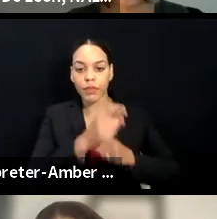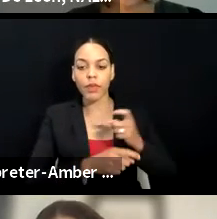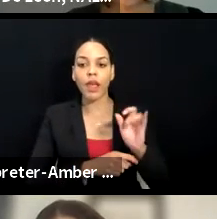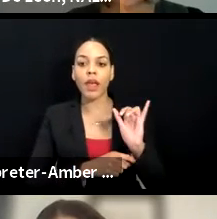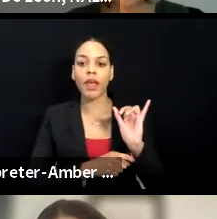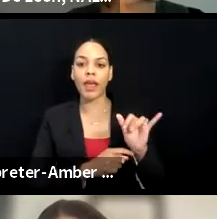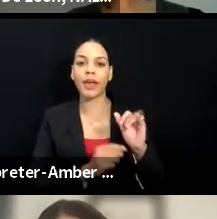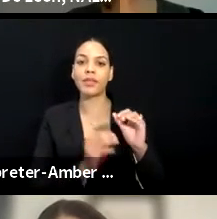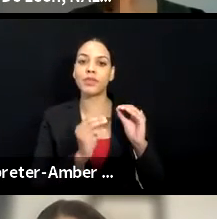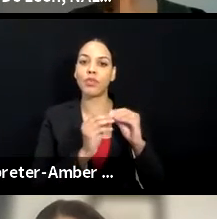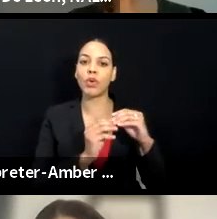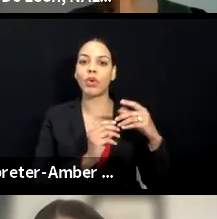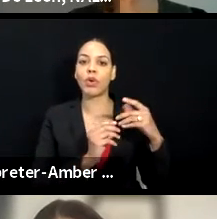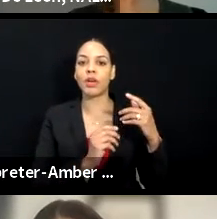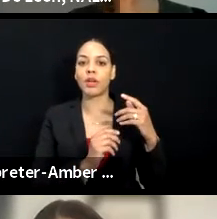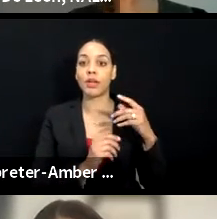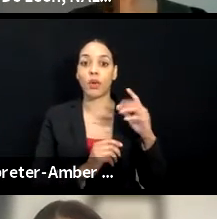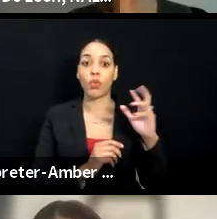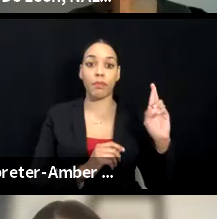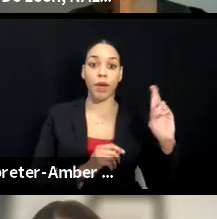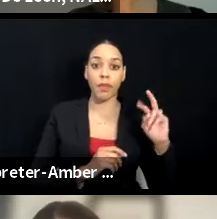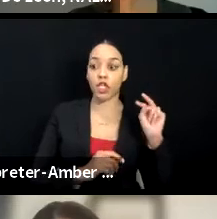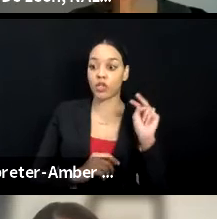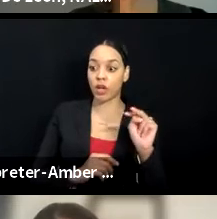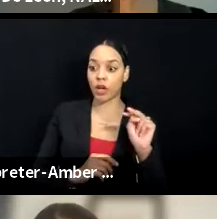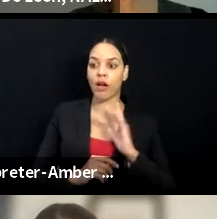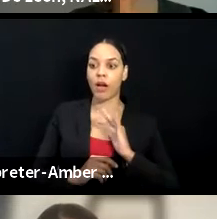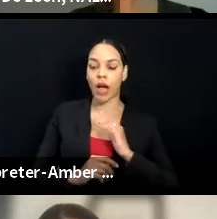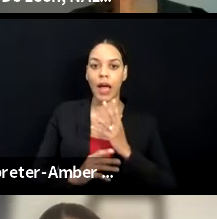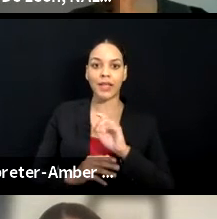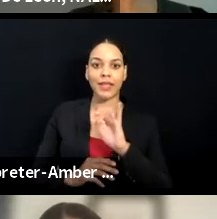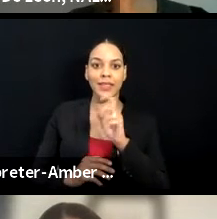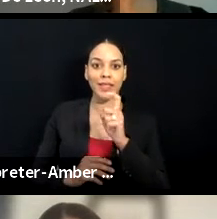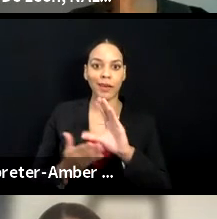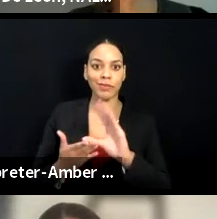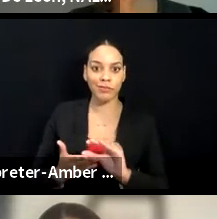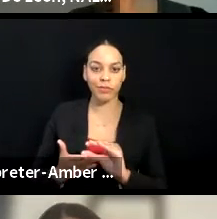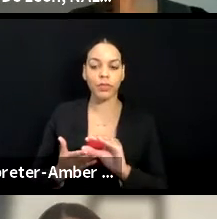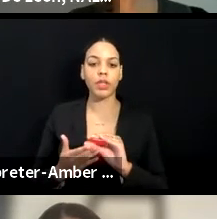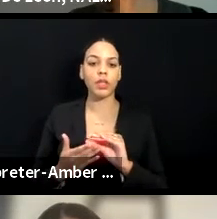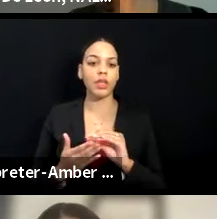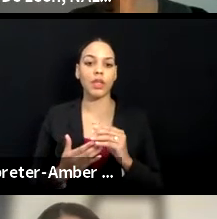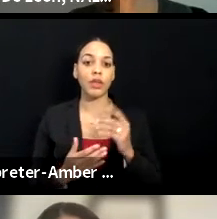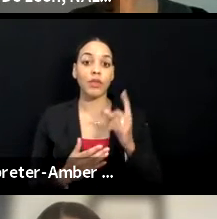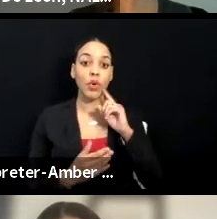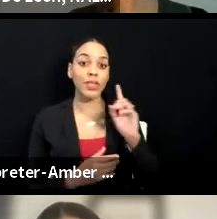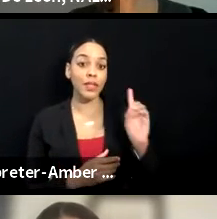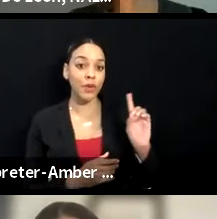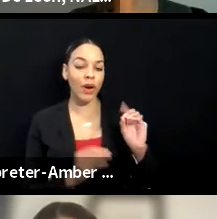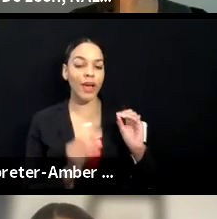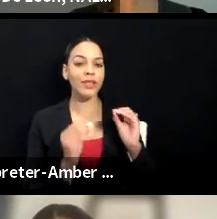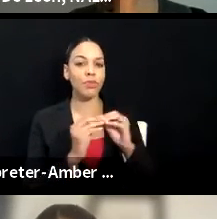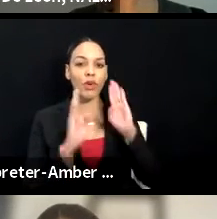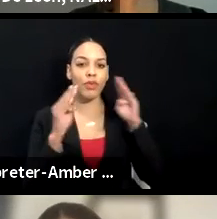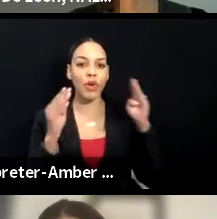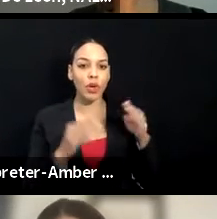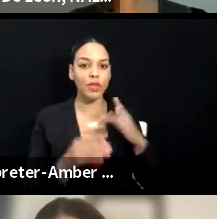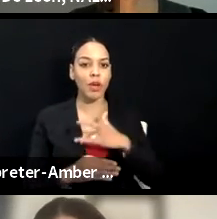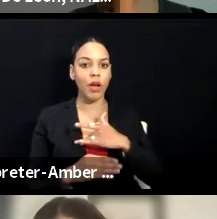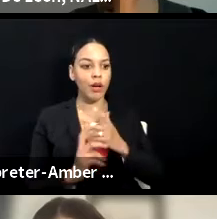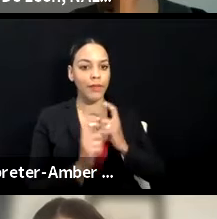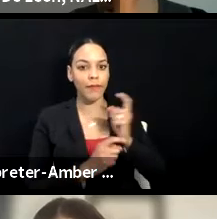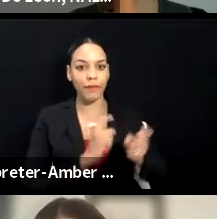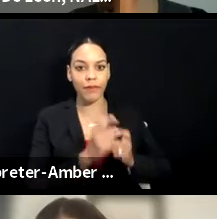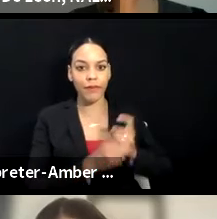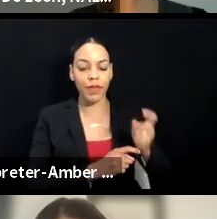appeals more to Republicans than Democrats. It's about personal choice and where people give. 40% on average of